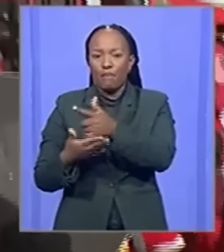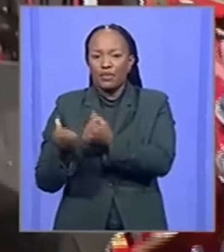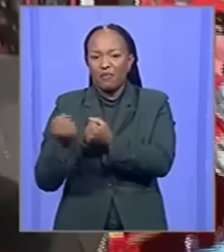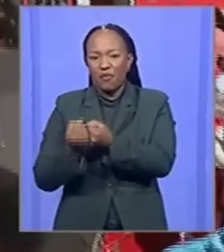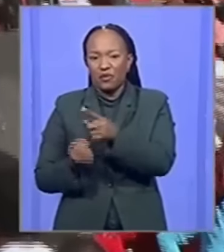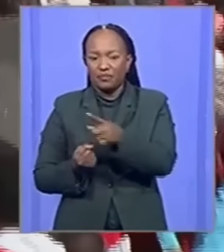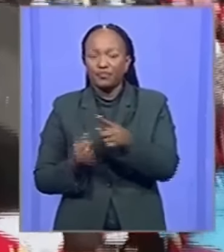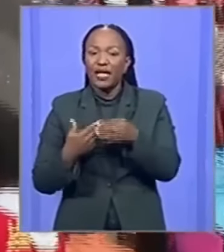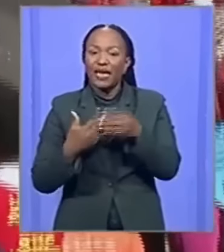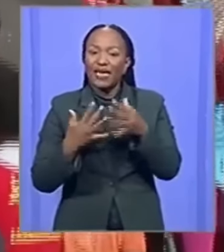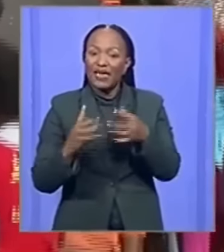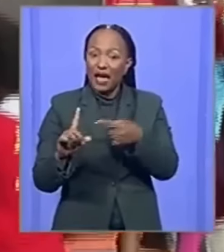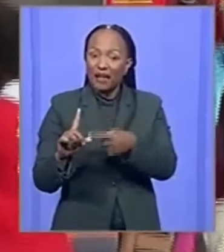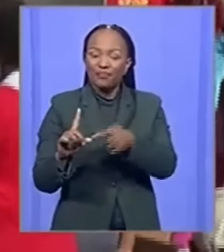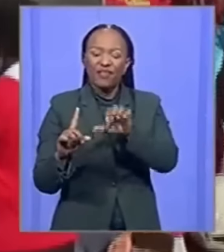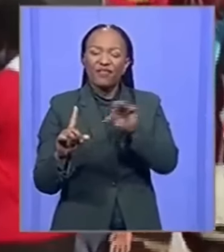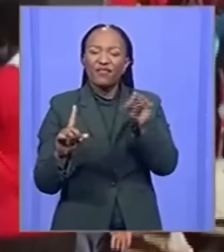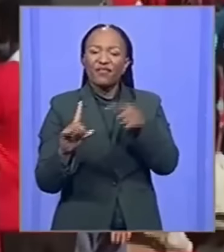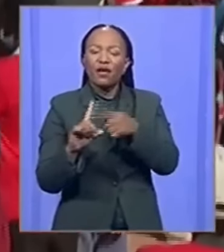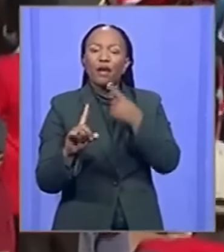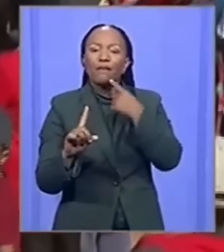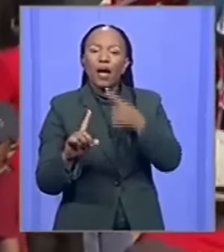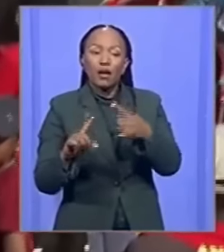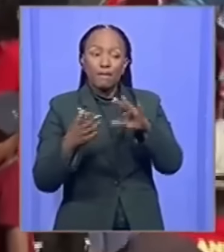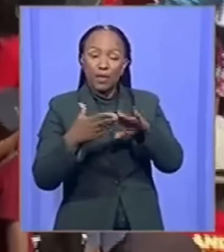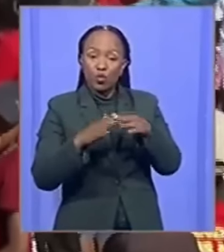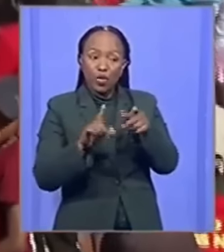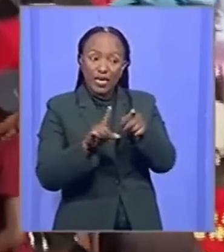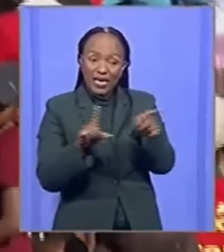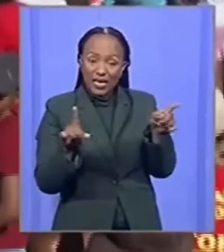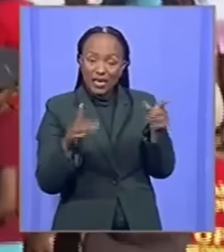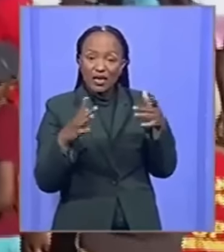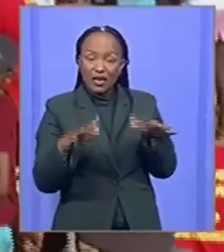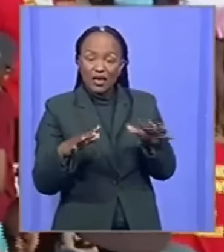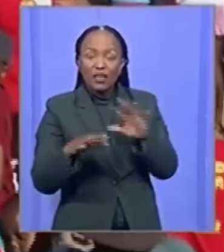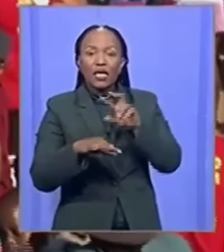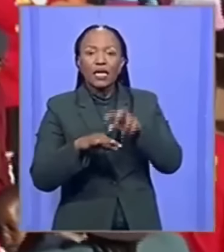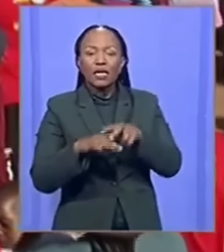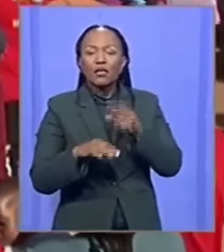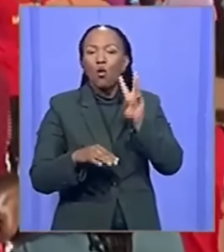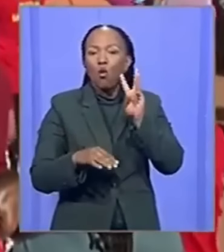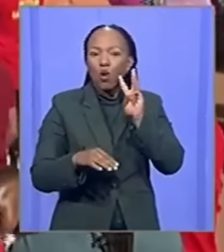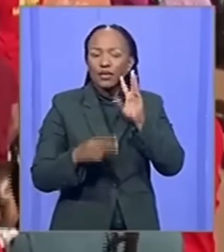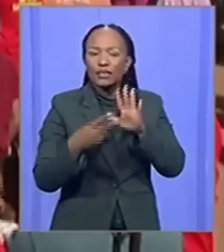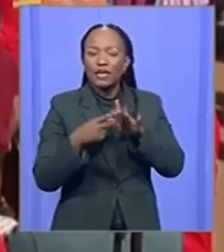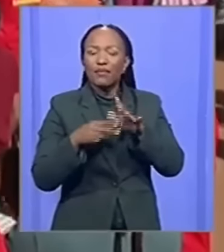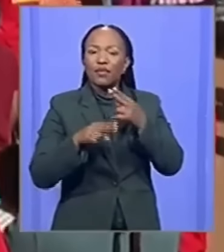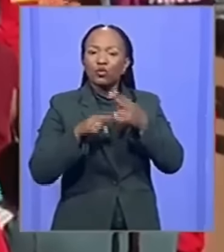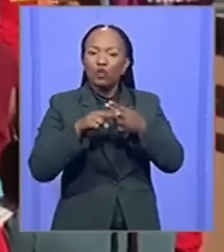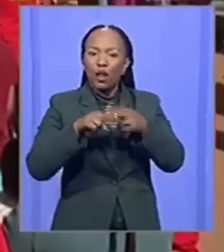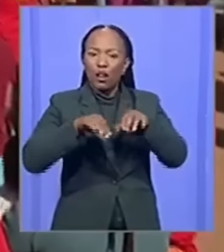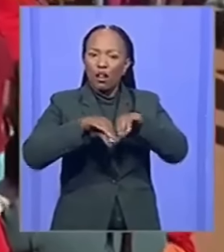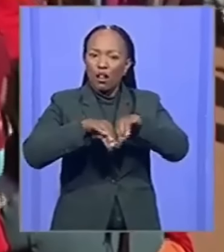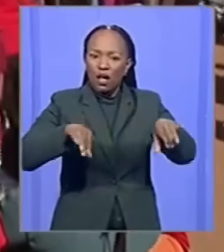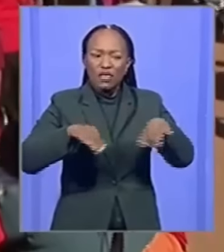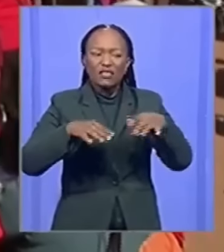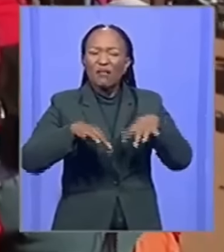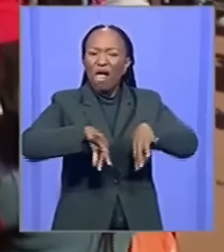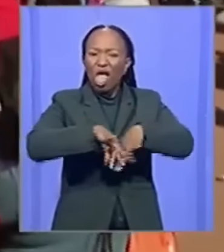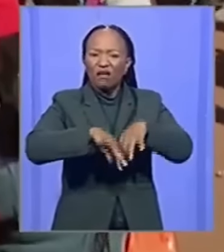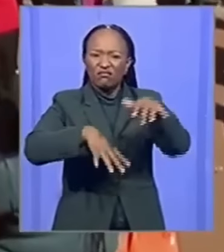o re badudi ba moletši ba lebetšwe ka ge ba hloka ditirelo tša motheo tša go swana le metsi le kelela tšhila. O re maatla a badudi a ka